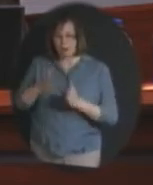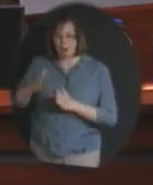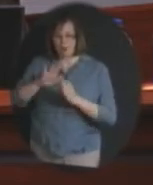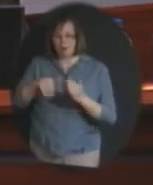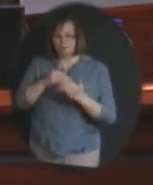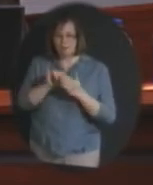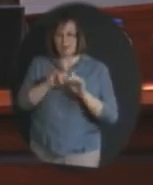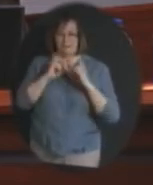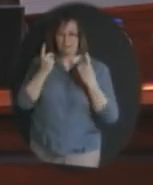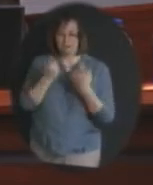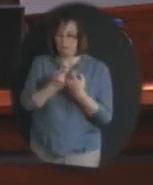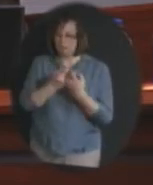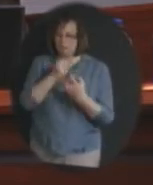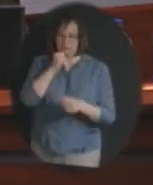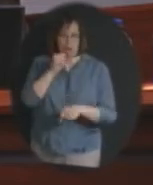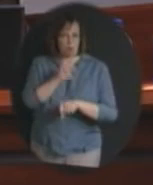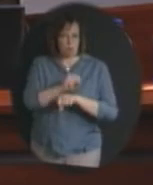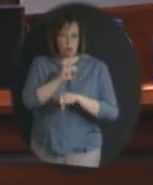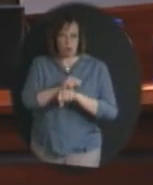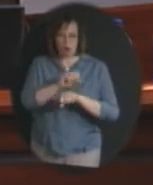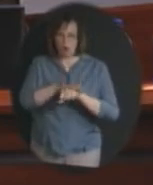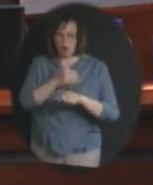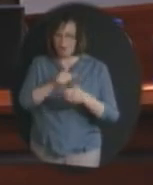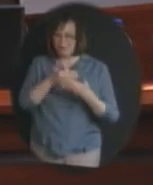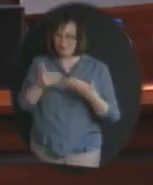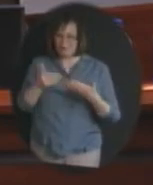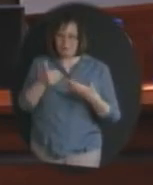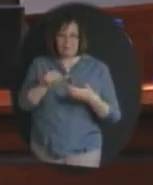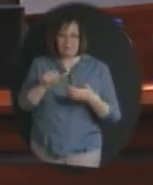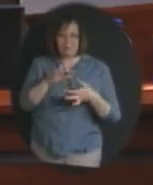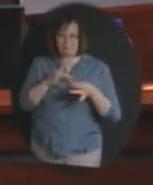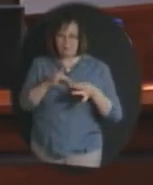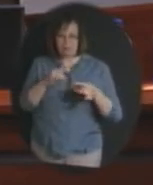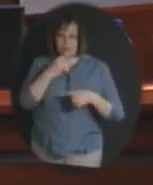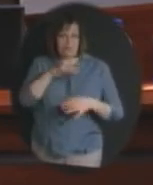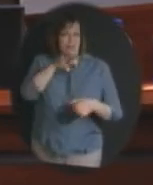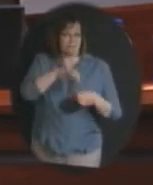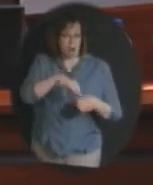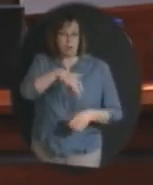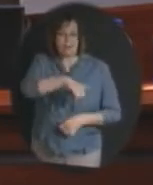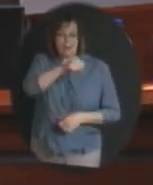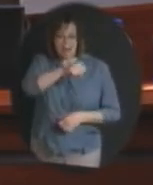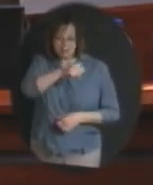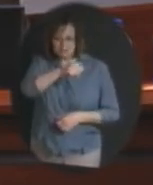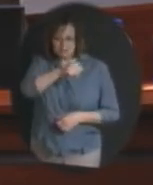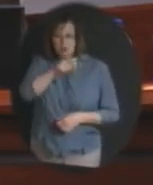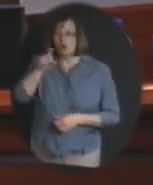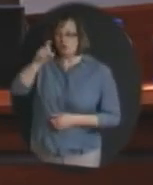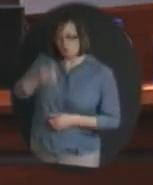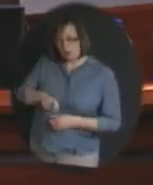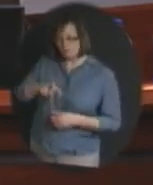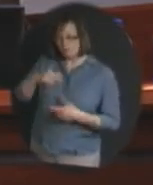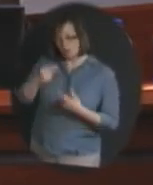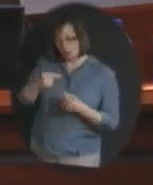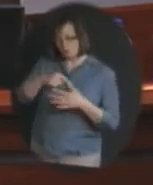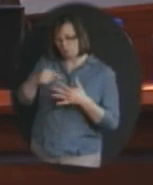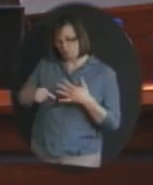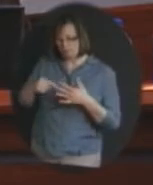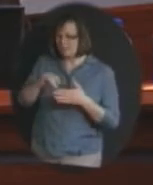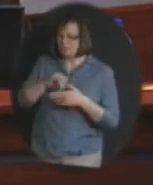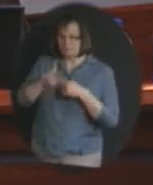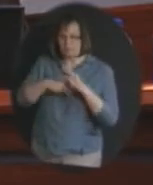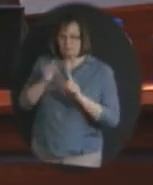the district does not work on any materials or any message to say, vote yes, or you have to do this, or those kinds